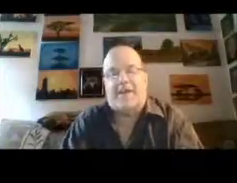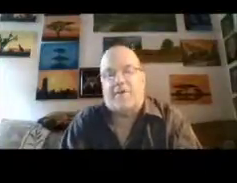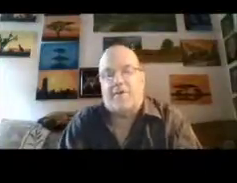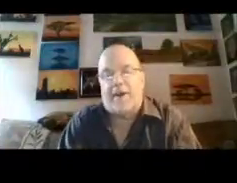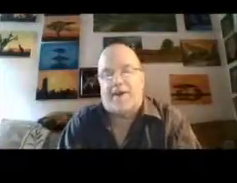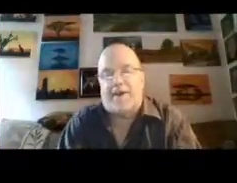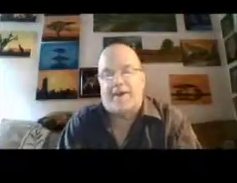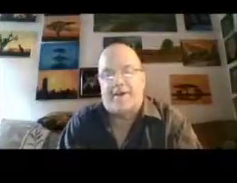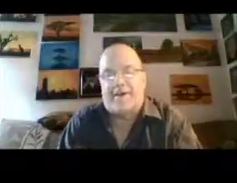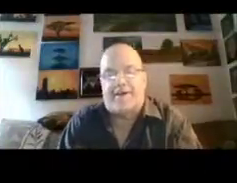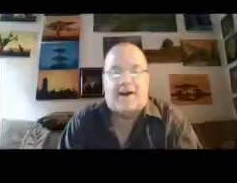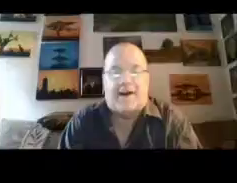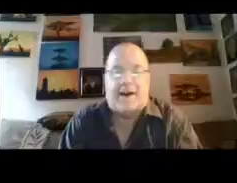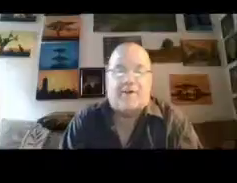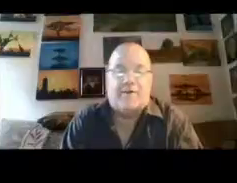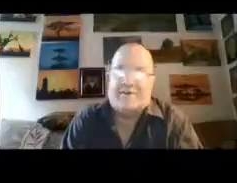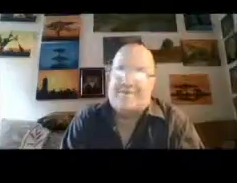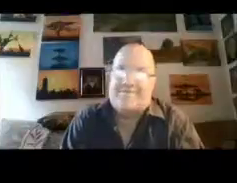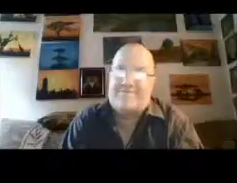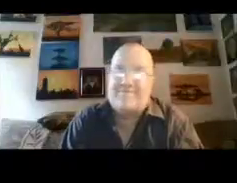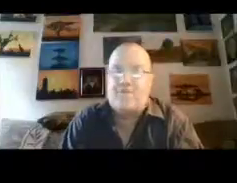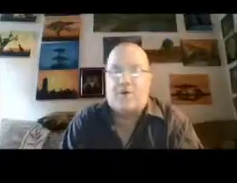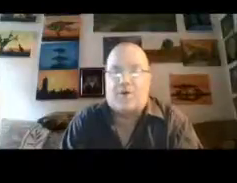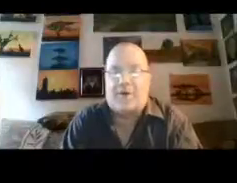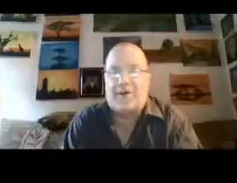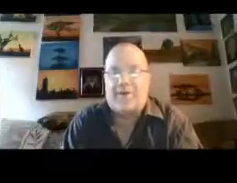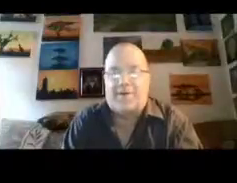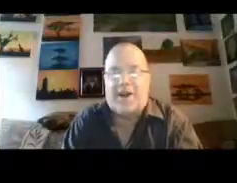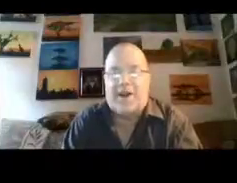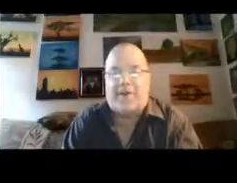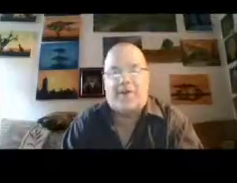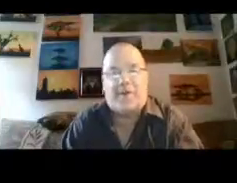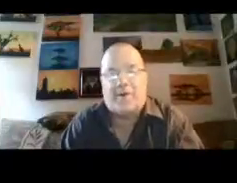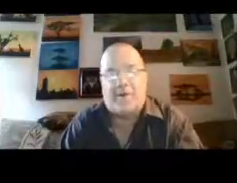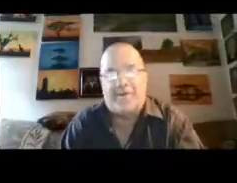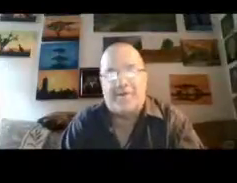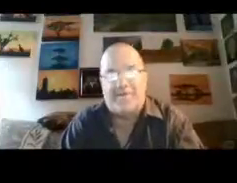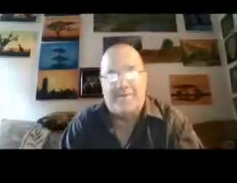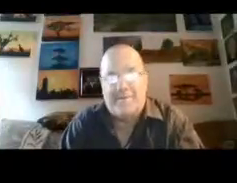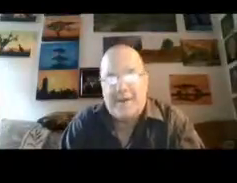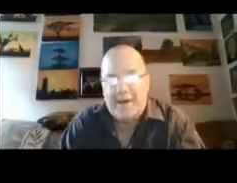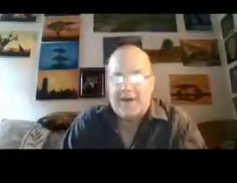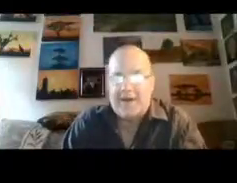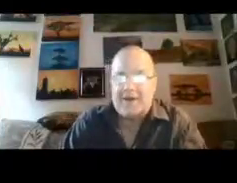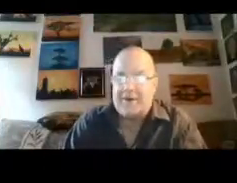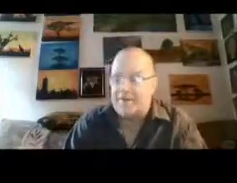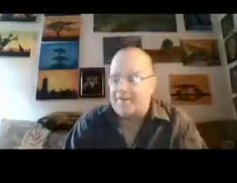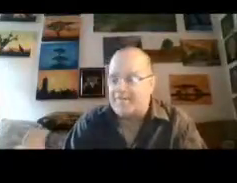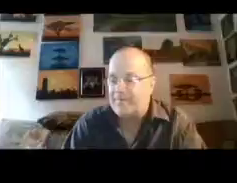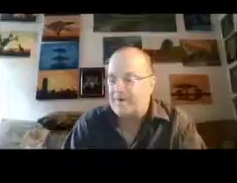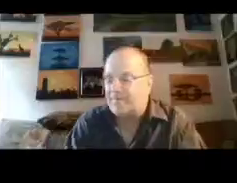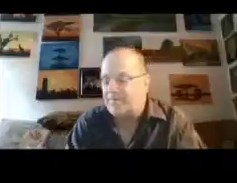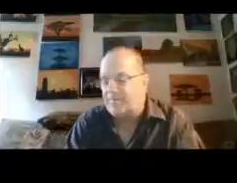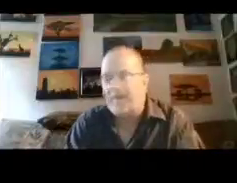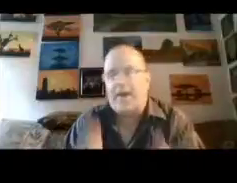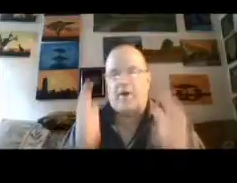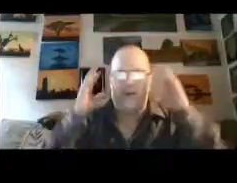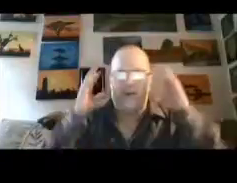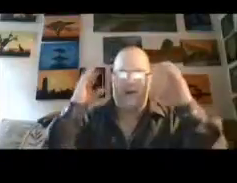granted, I learned weren't quite the way I thought they were. Mhm. It helped